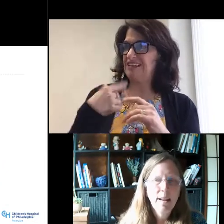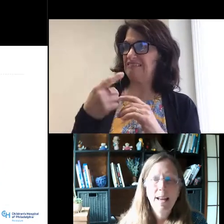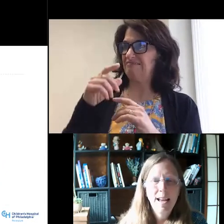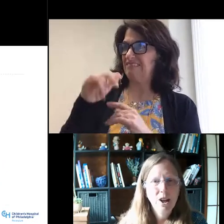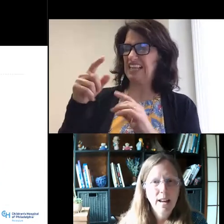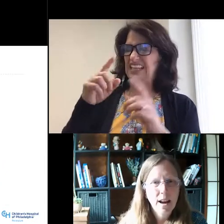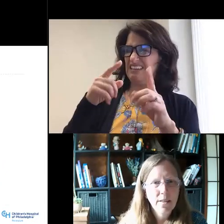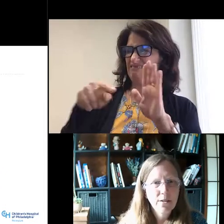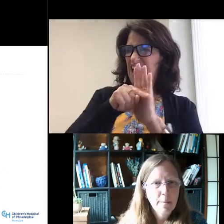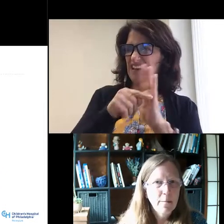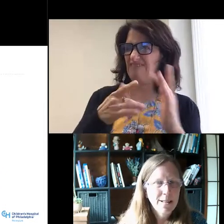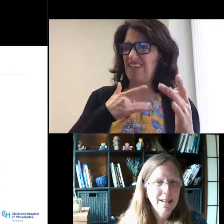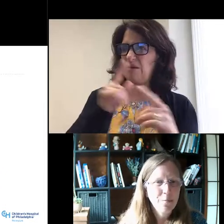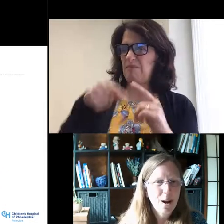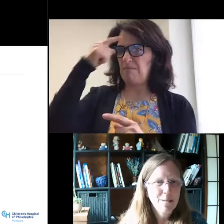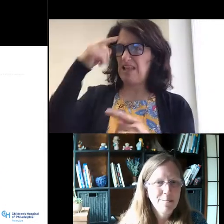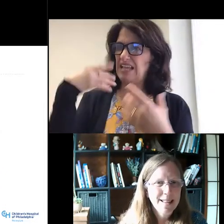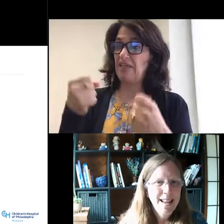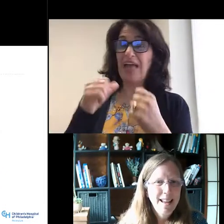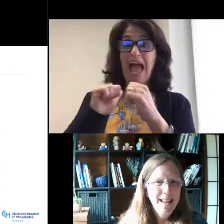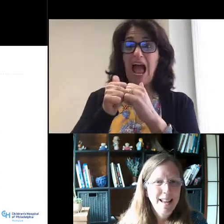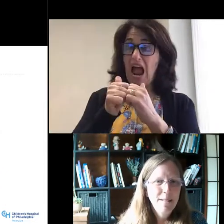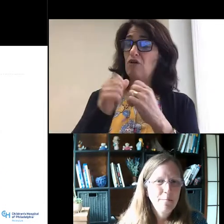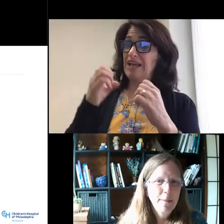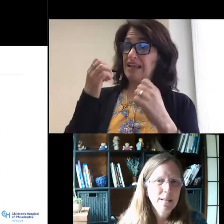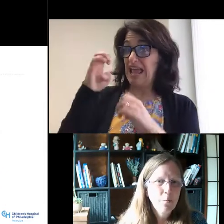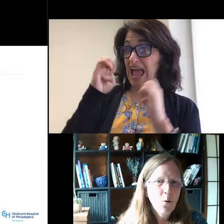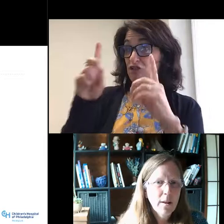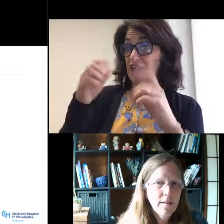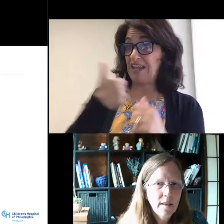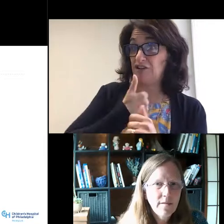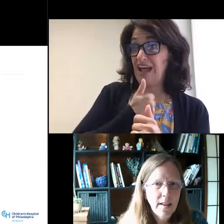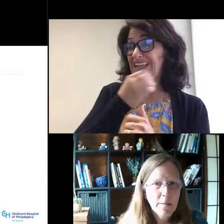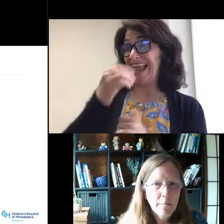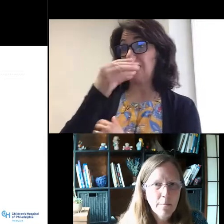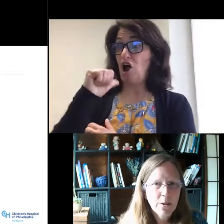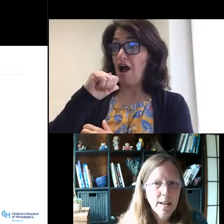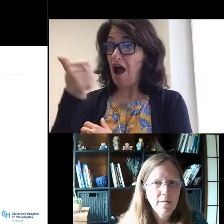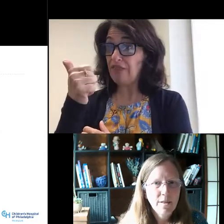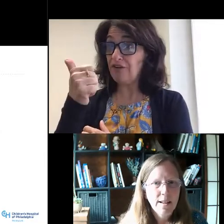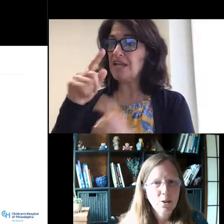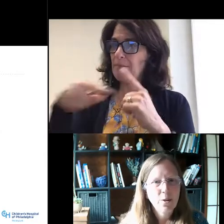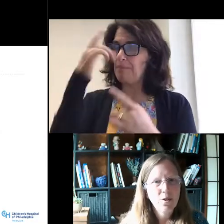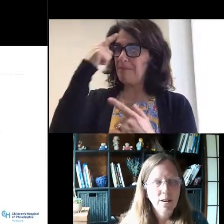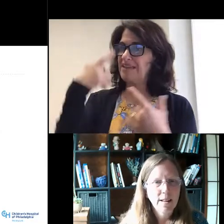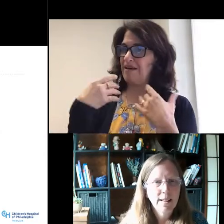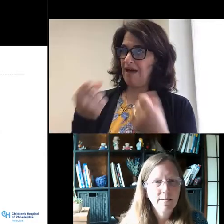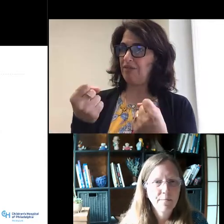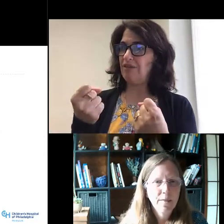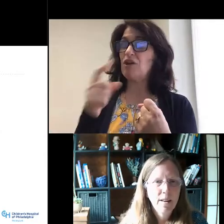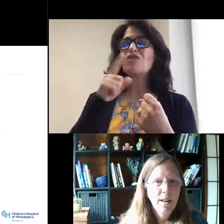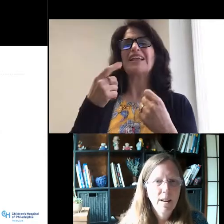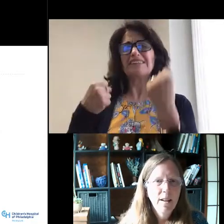problems, educating others about mental health problems, and being supportive of family members and friends who are